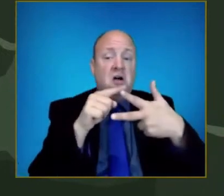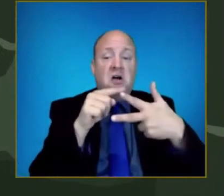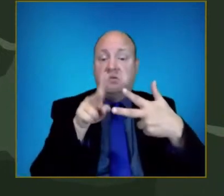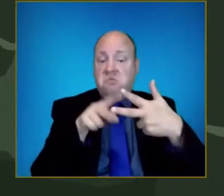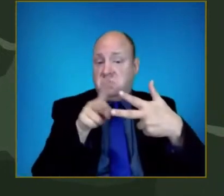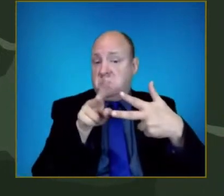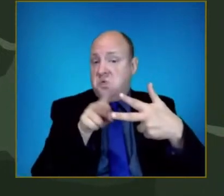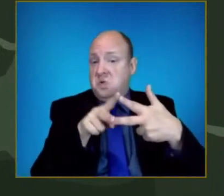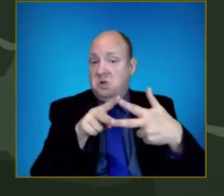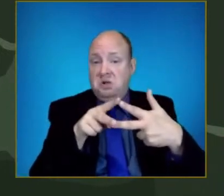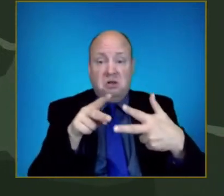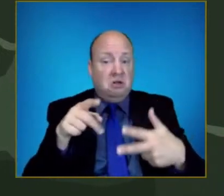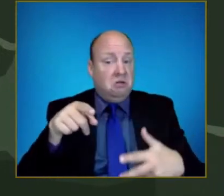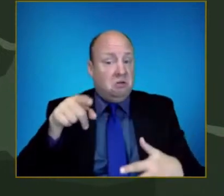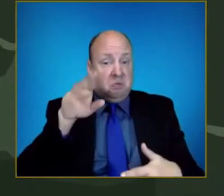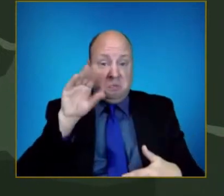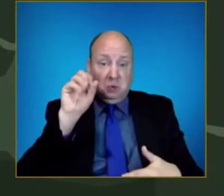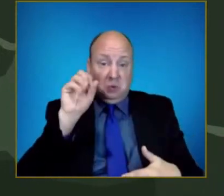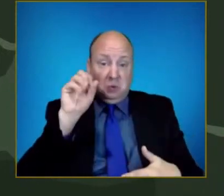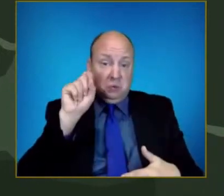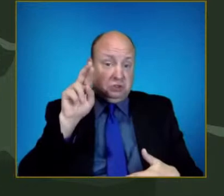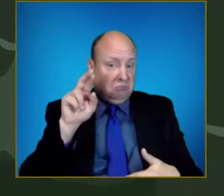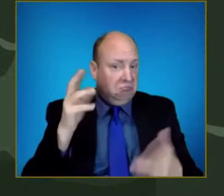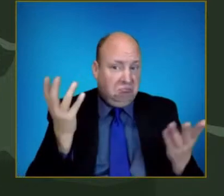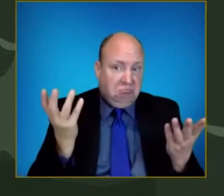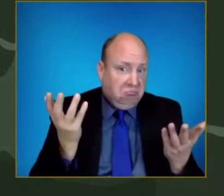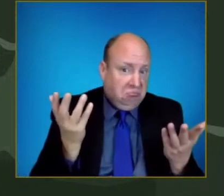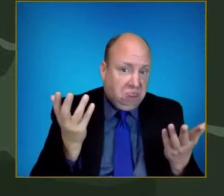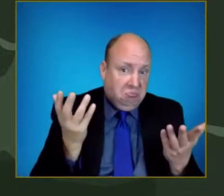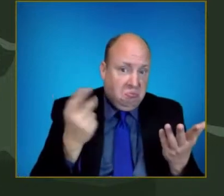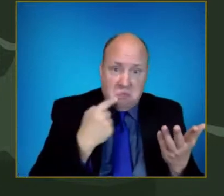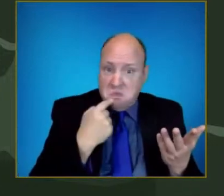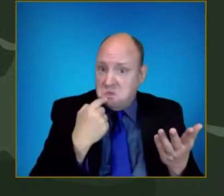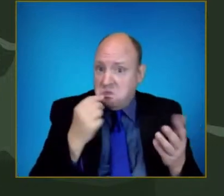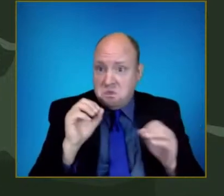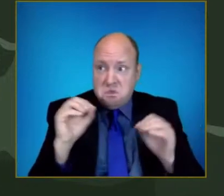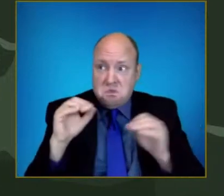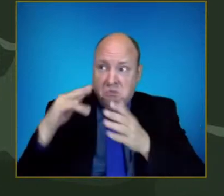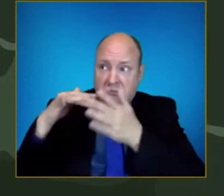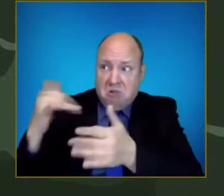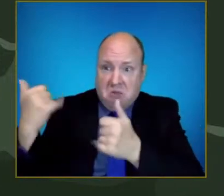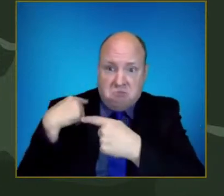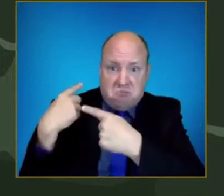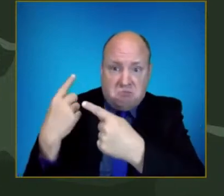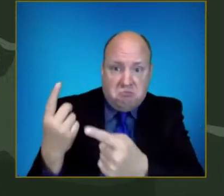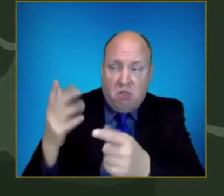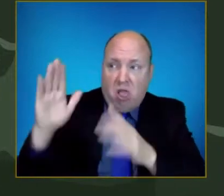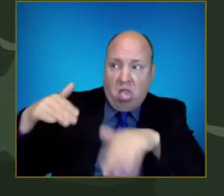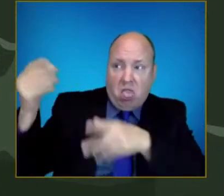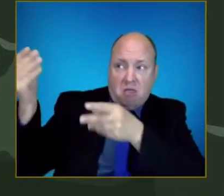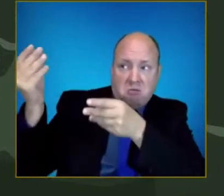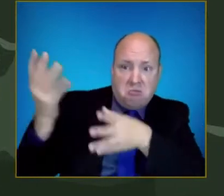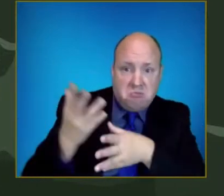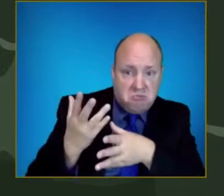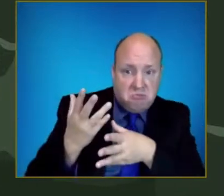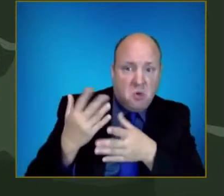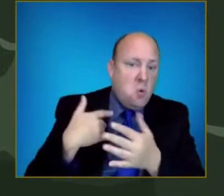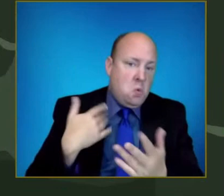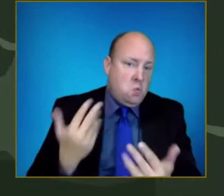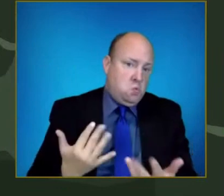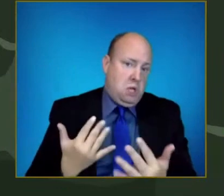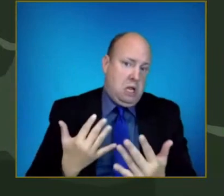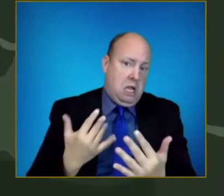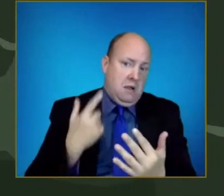boosted. And obviously we're waiting for additional data and research on the Moderna vaccine as